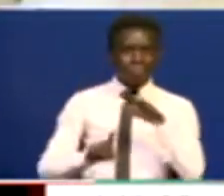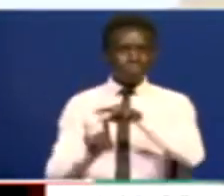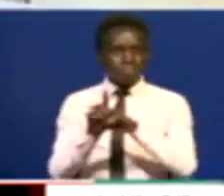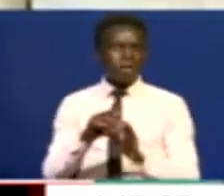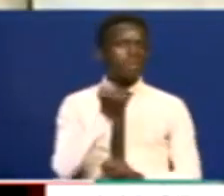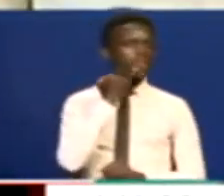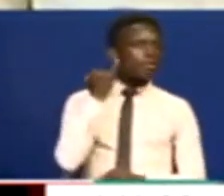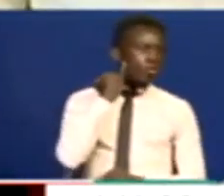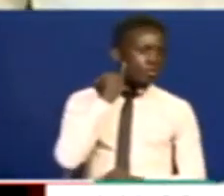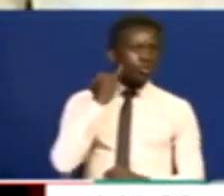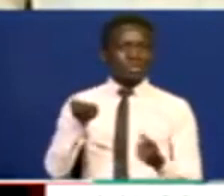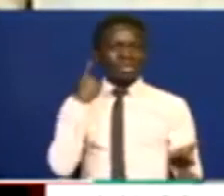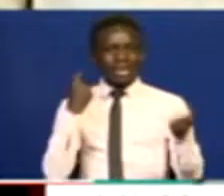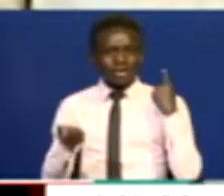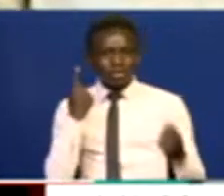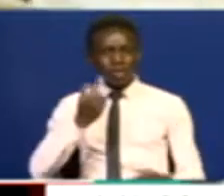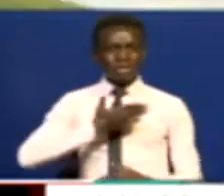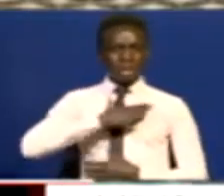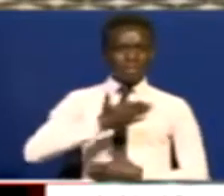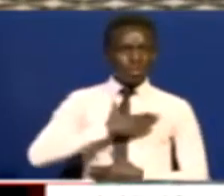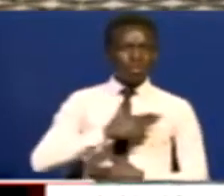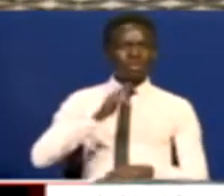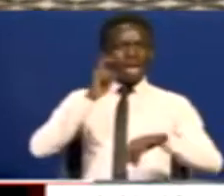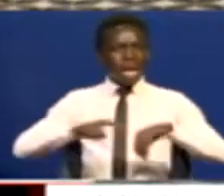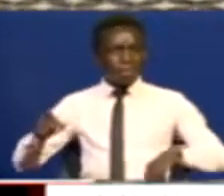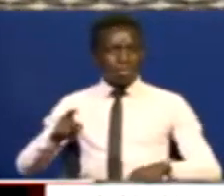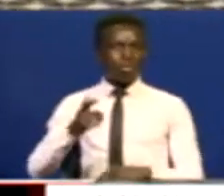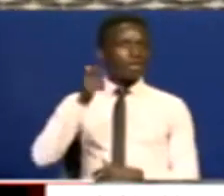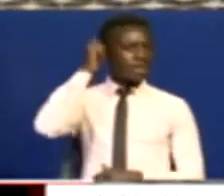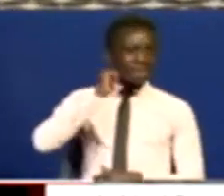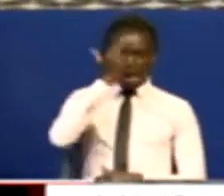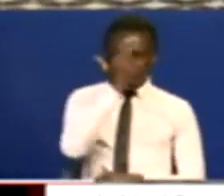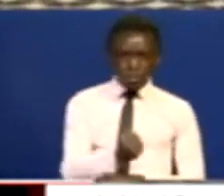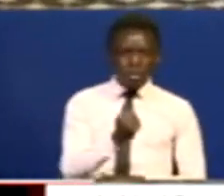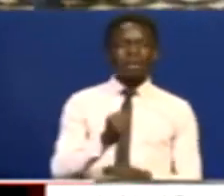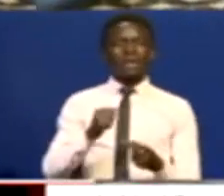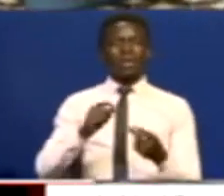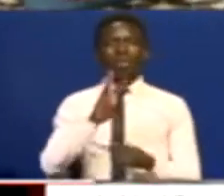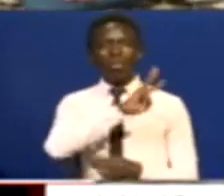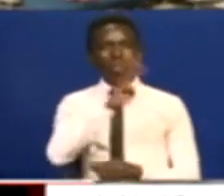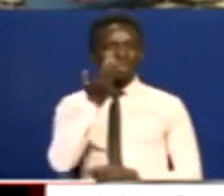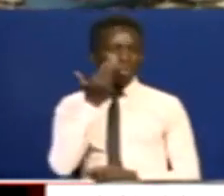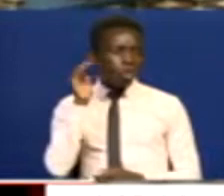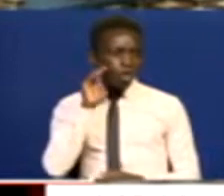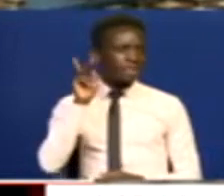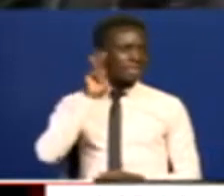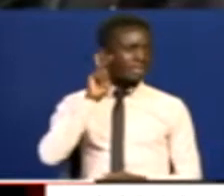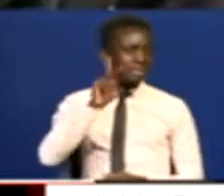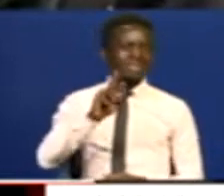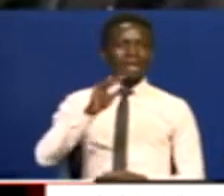Kericho, Samburu, Embu, Narok, West Pokot, Kisii, Marsabit, Wajir,